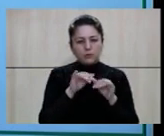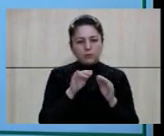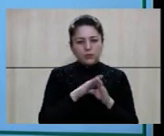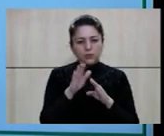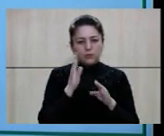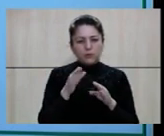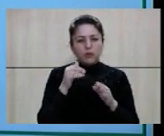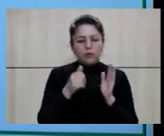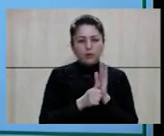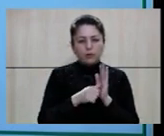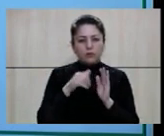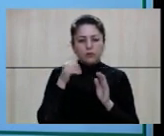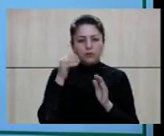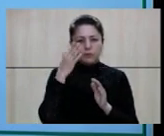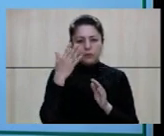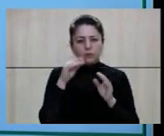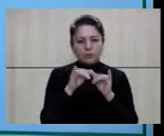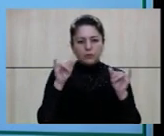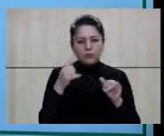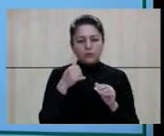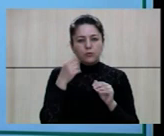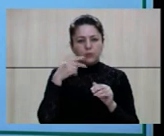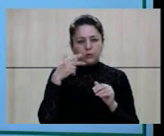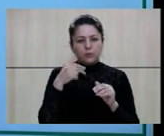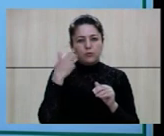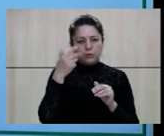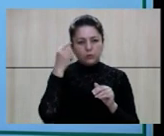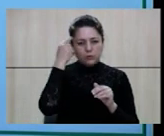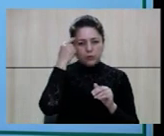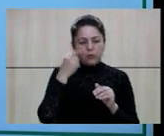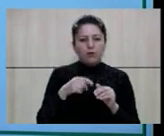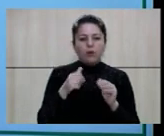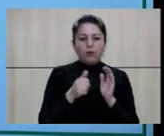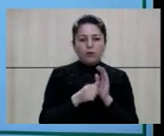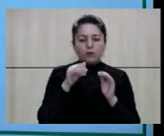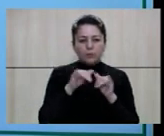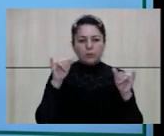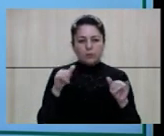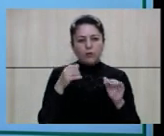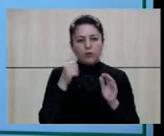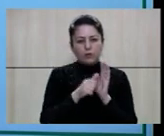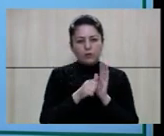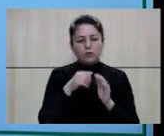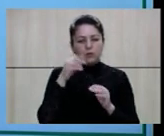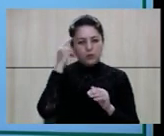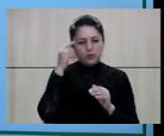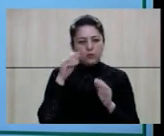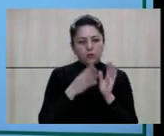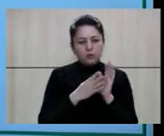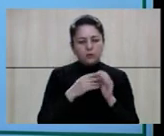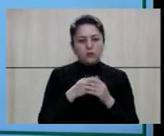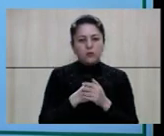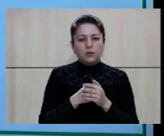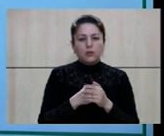5 ga ko'paytirsak 30 uchidildi. 6 ni 1 ga ko'paytirsak 6 uchidildigi bilan 9. 6 ni 4 ga